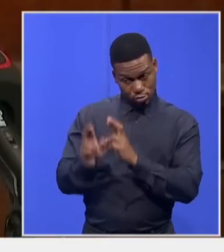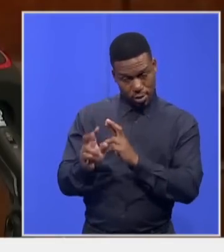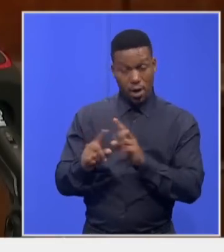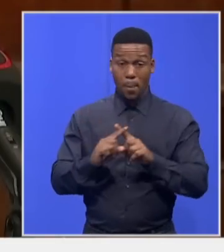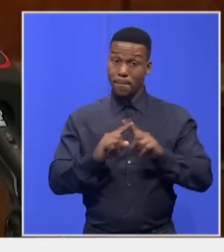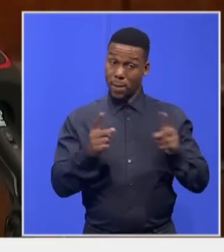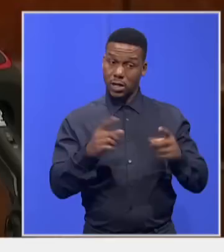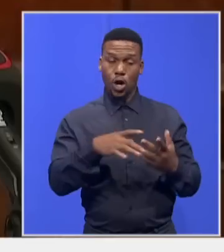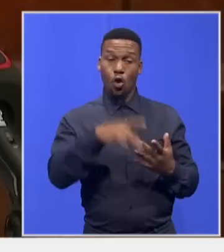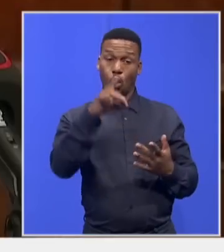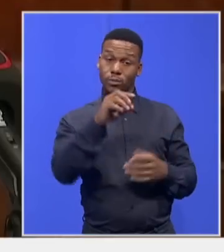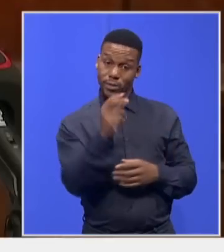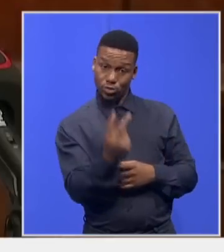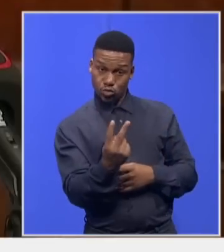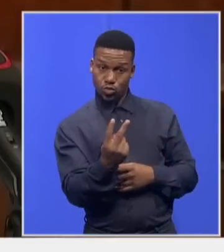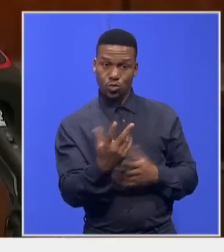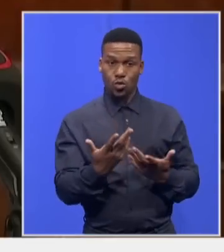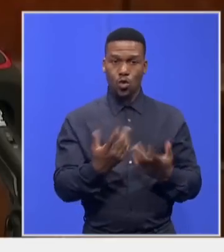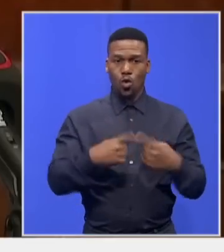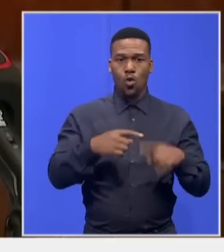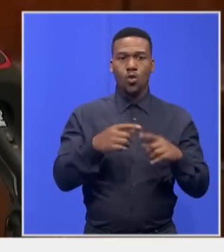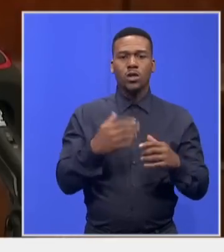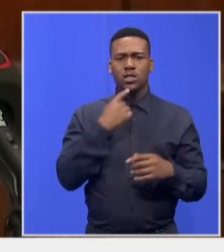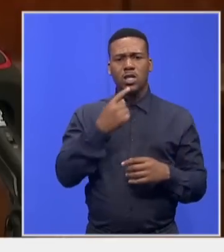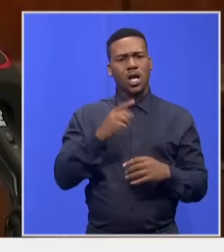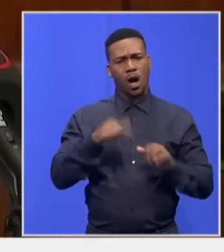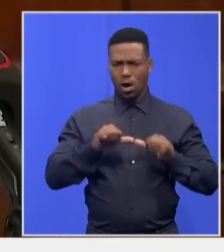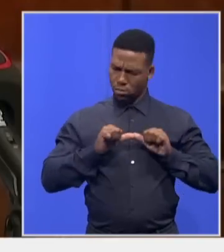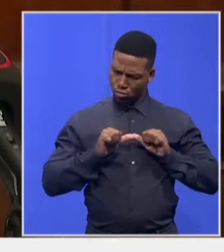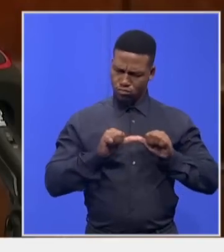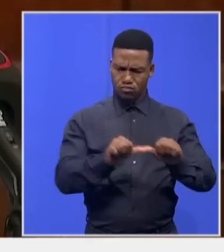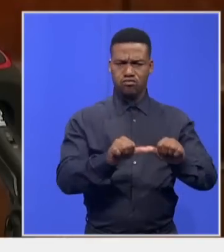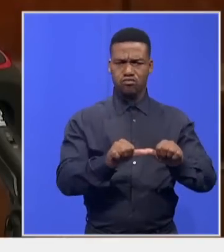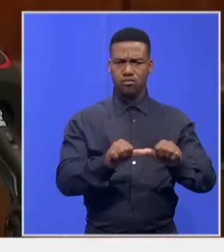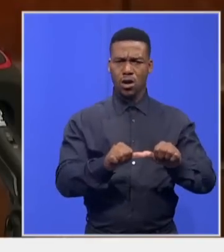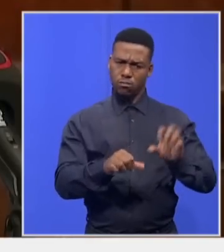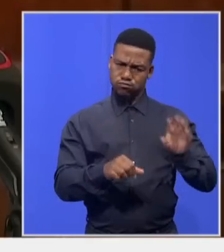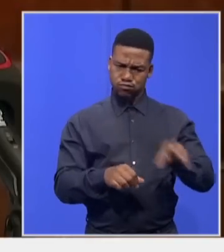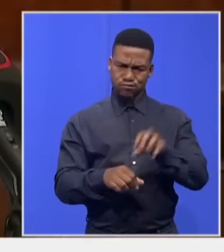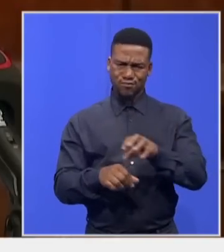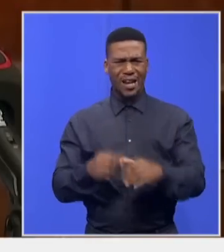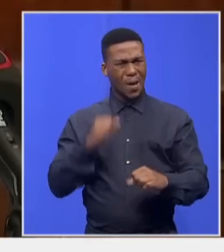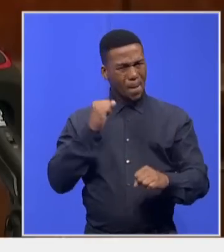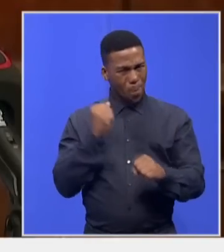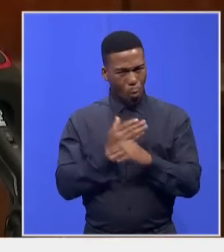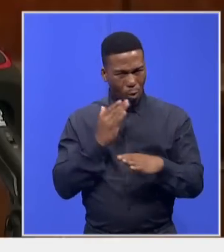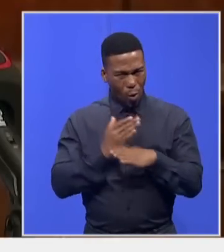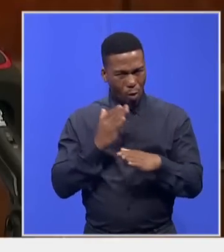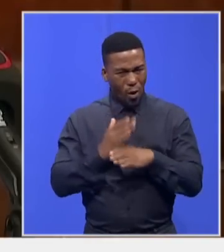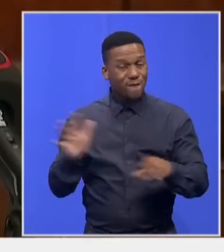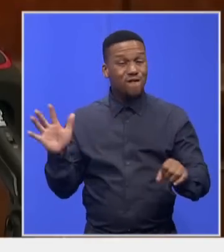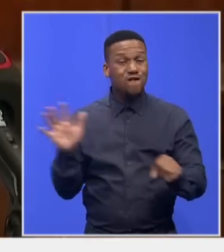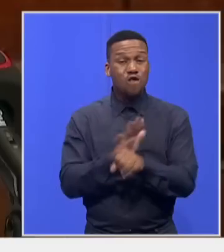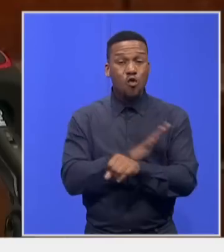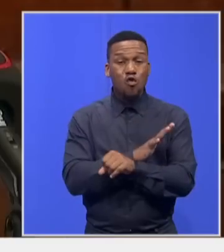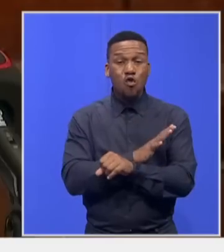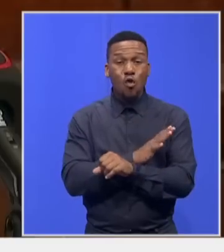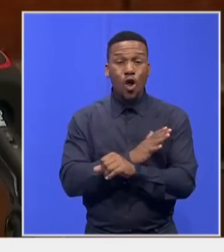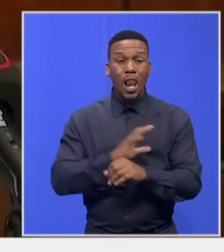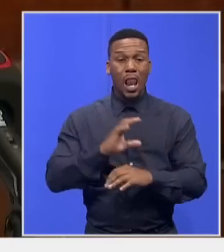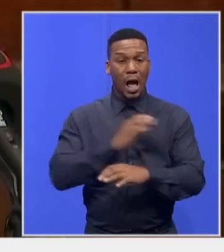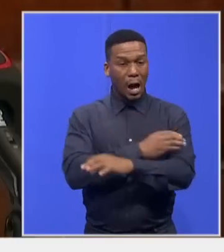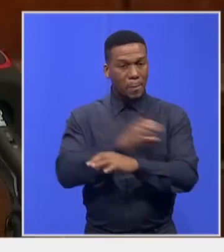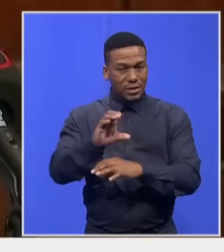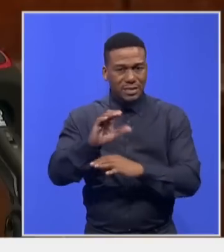that no, we are going to run these units at full capacity, and then you are in breach of